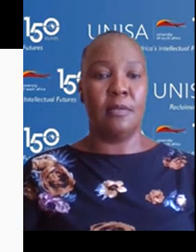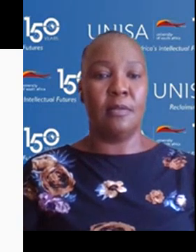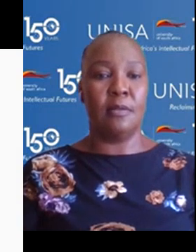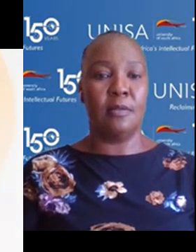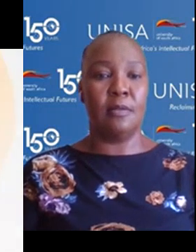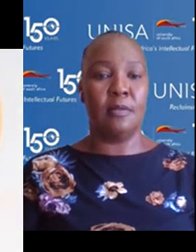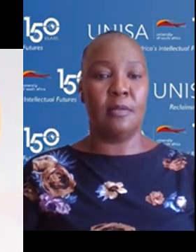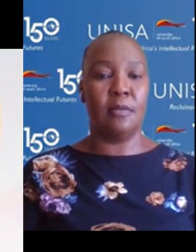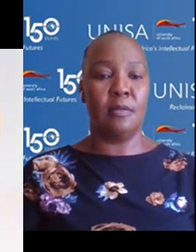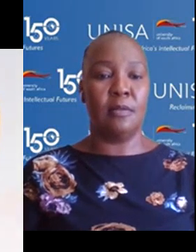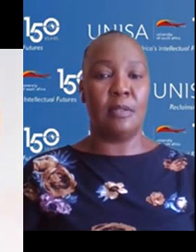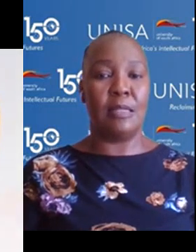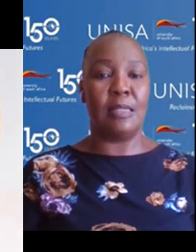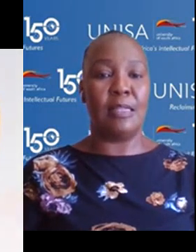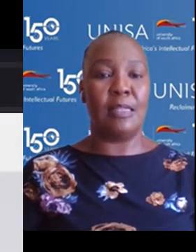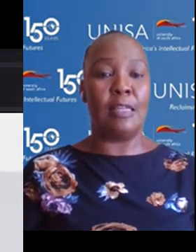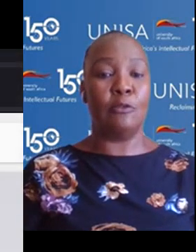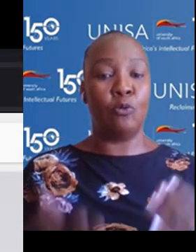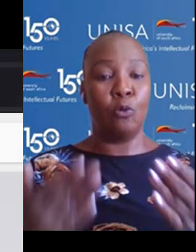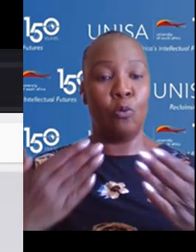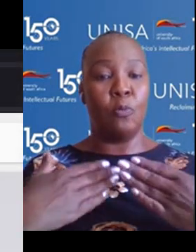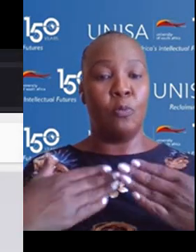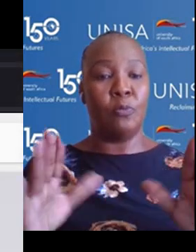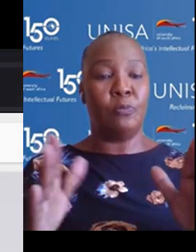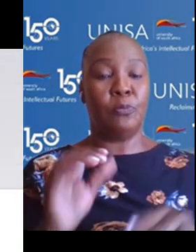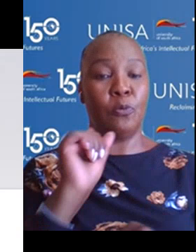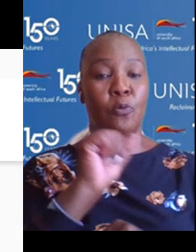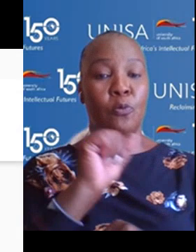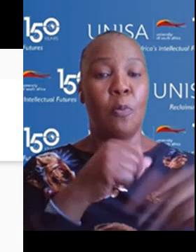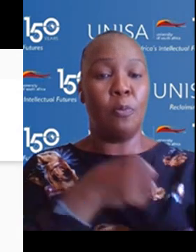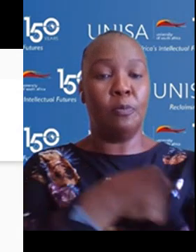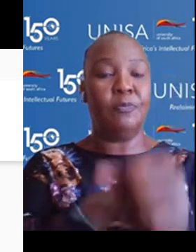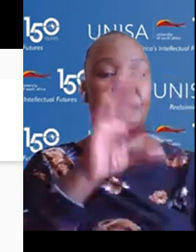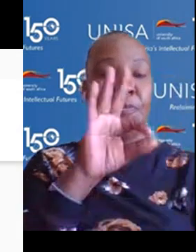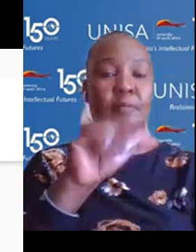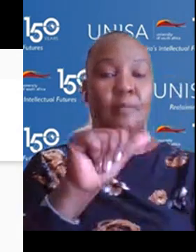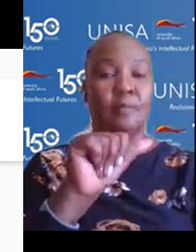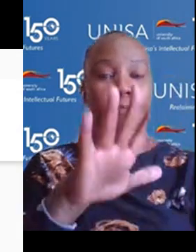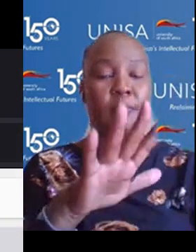And this should open up your Microsoft 365 portal.